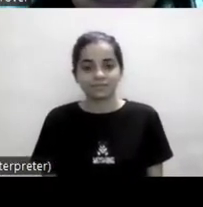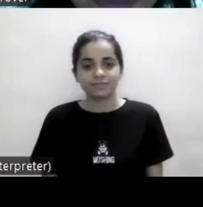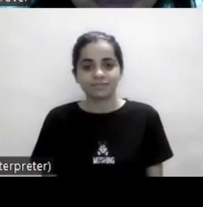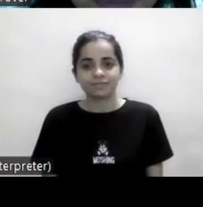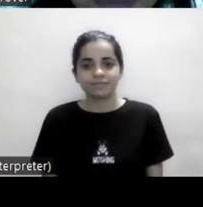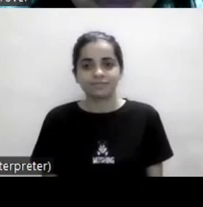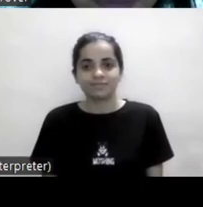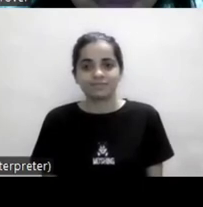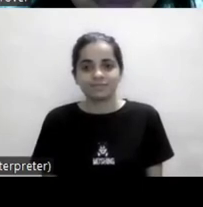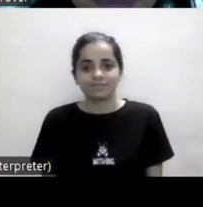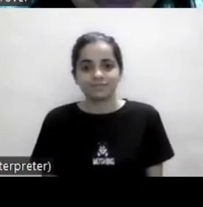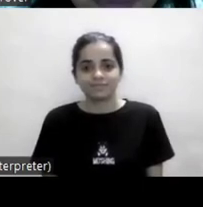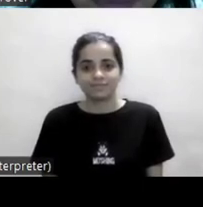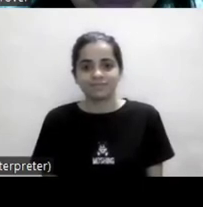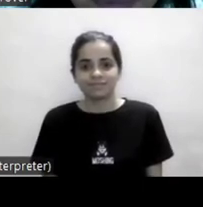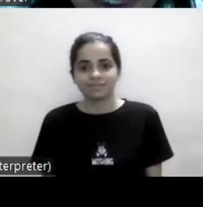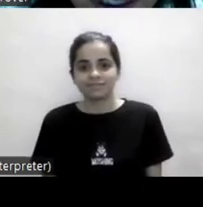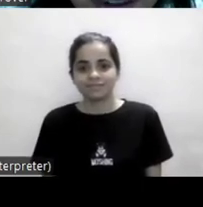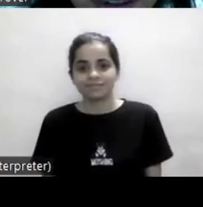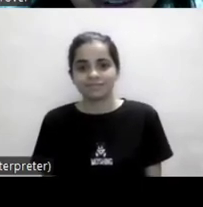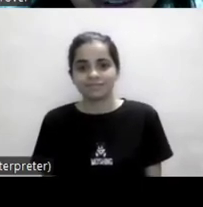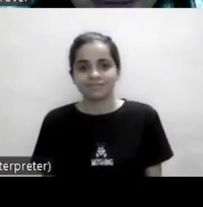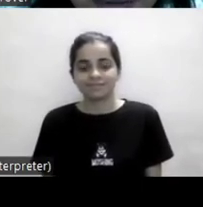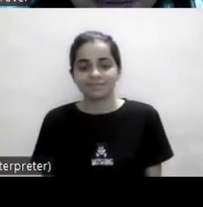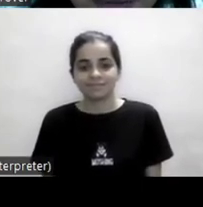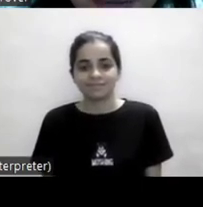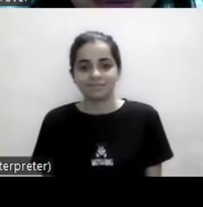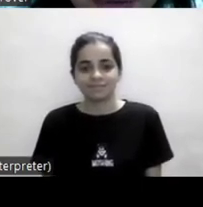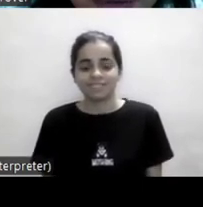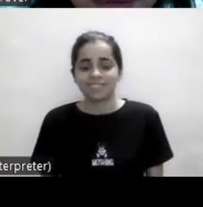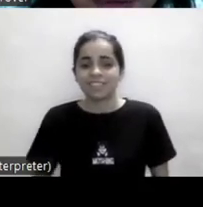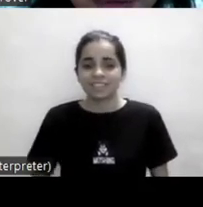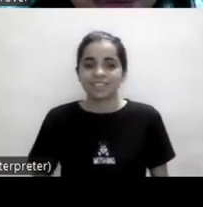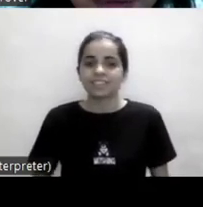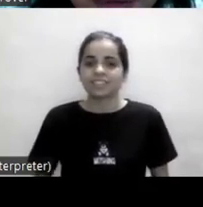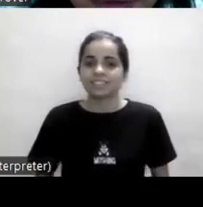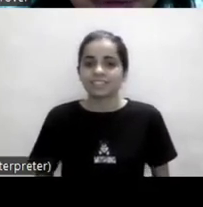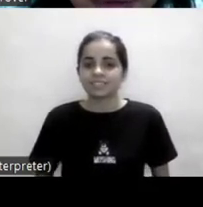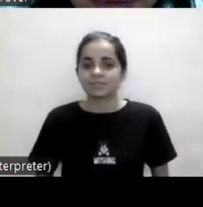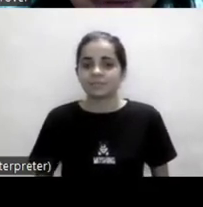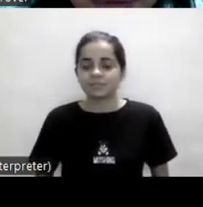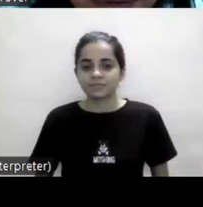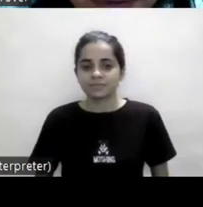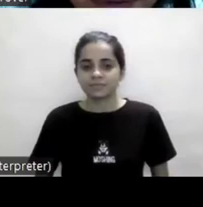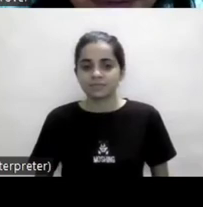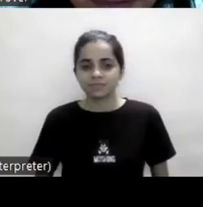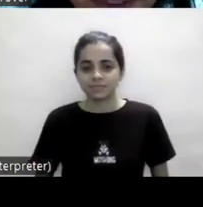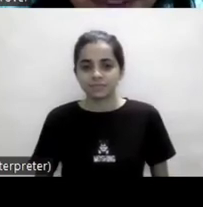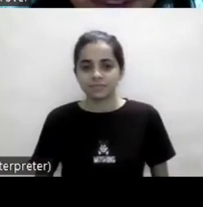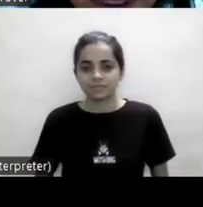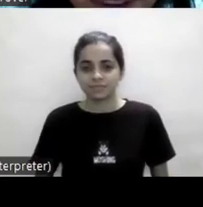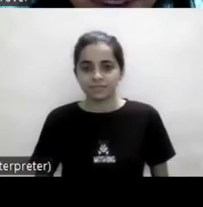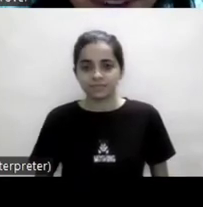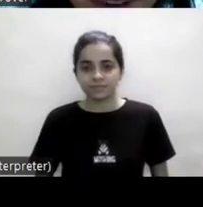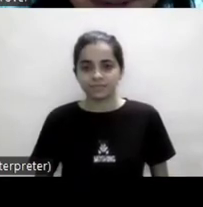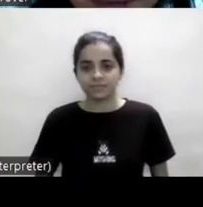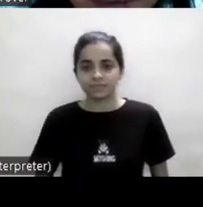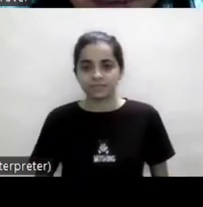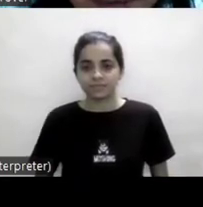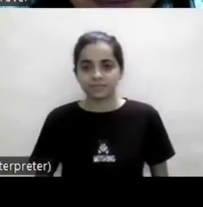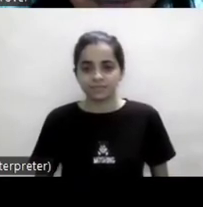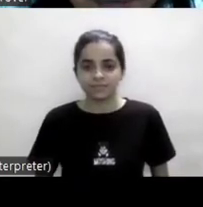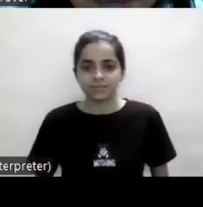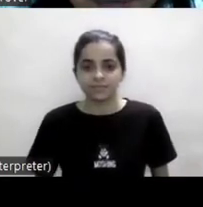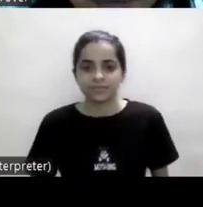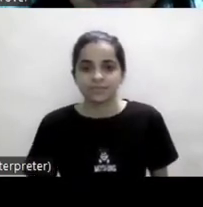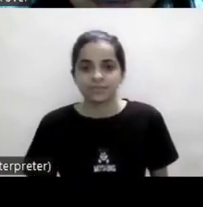My food is upset. Why? What's upsetting it? What kind of food?